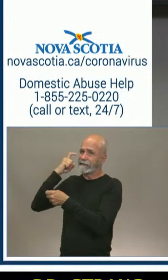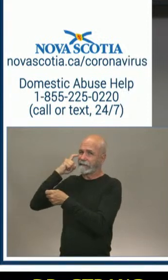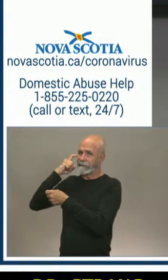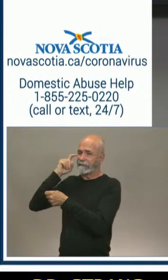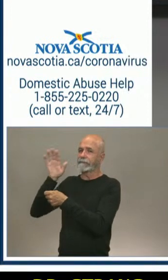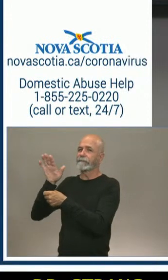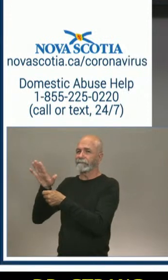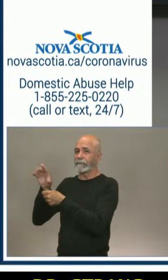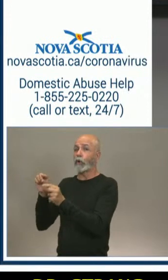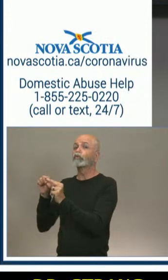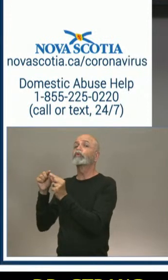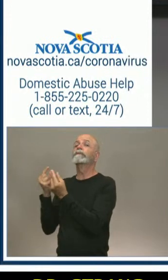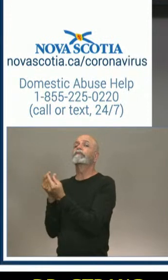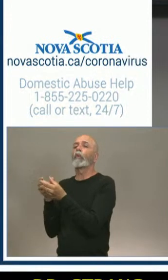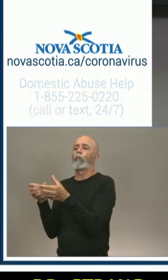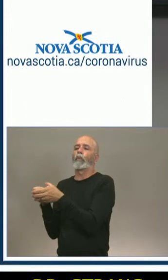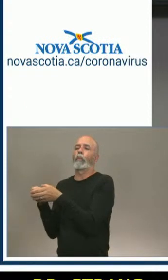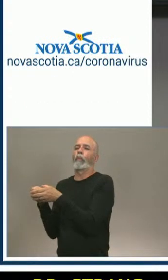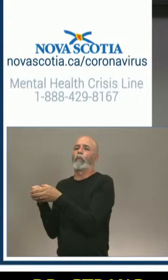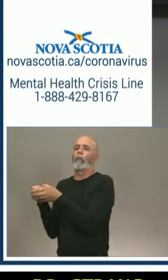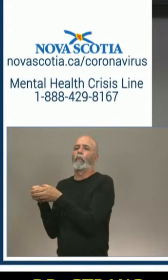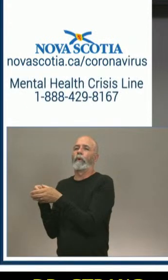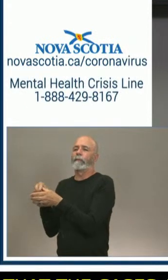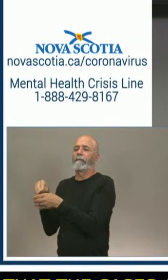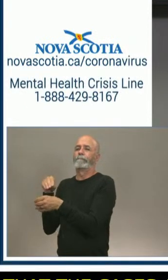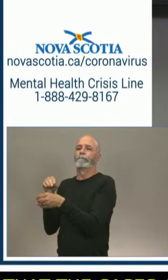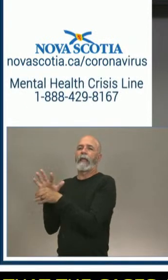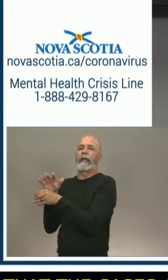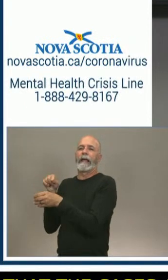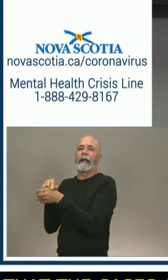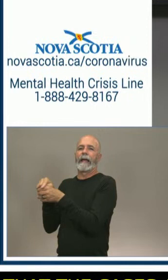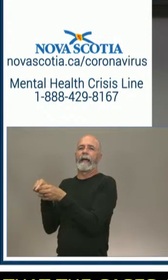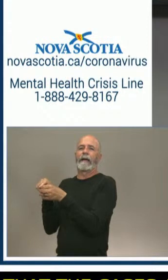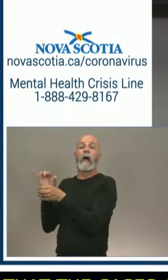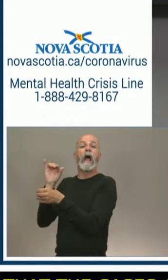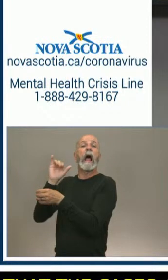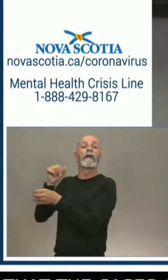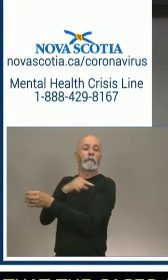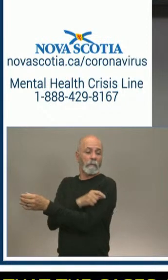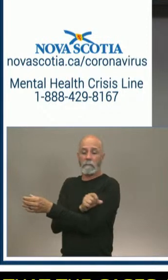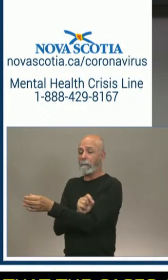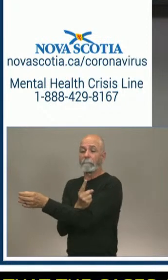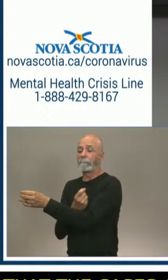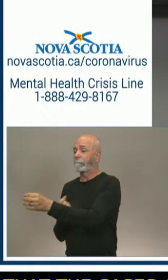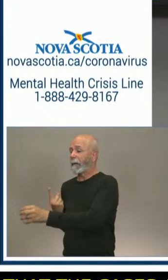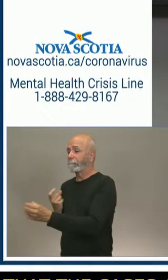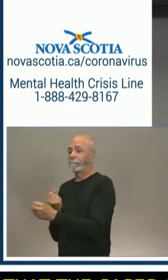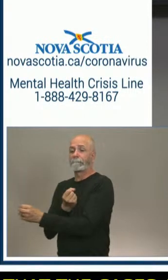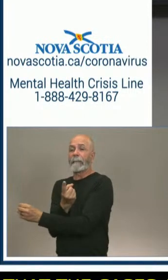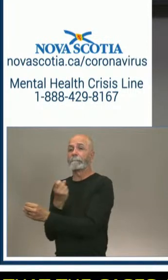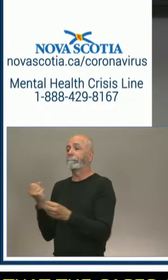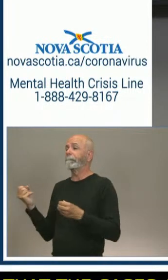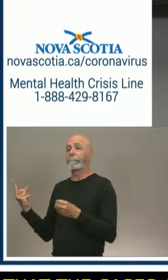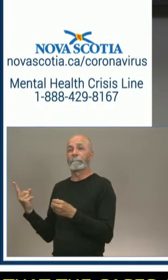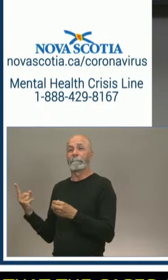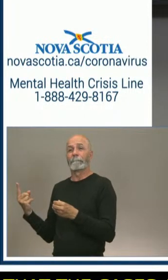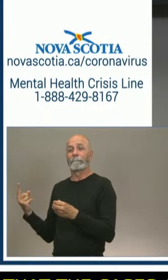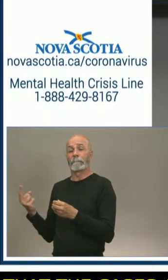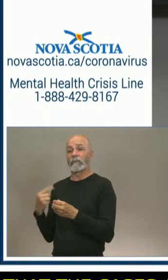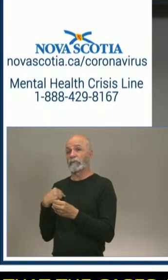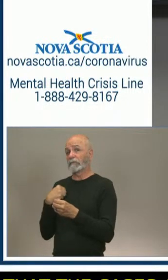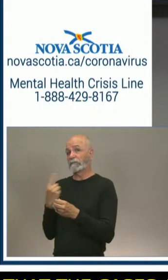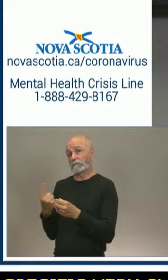That there's been only a few cases beyond that group. In the last number of days, really what we're